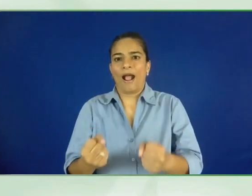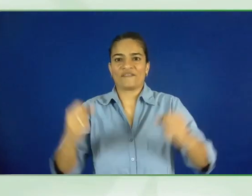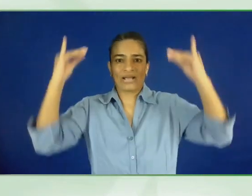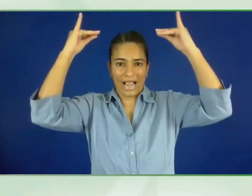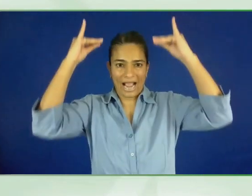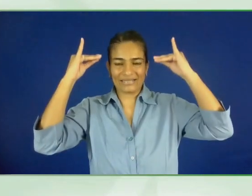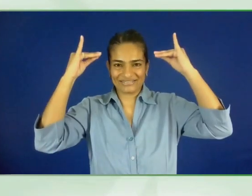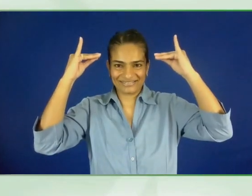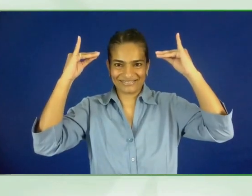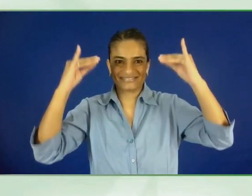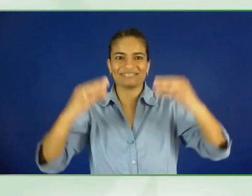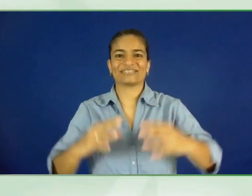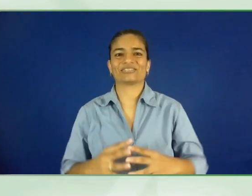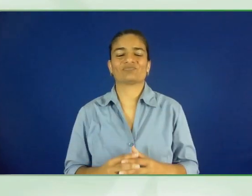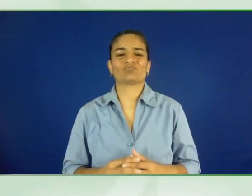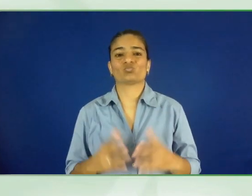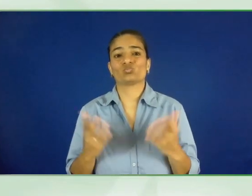So yes, so